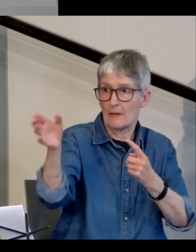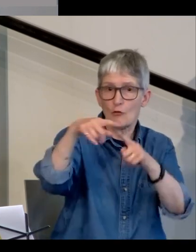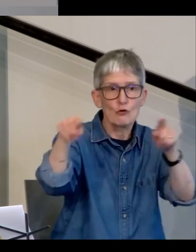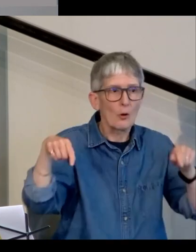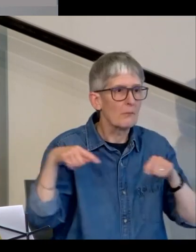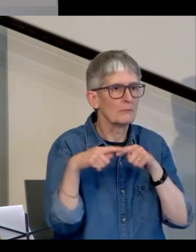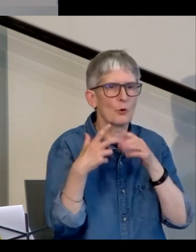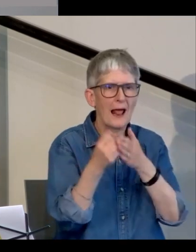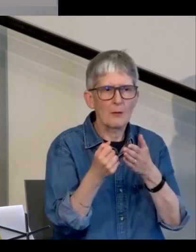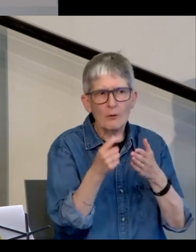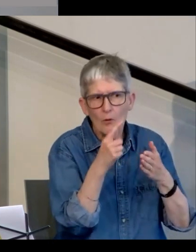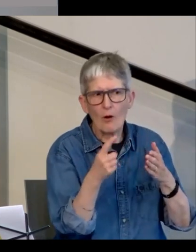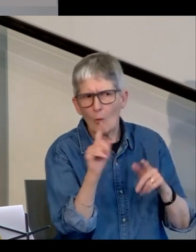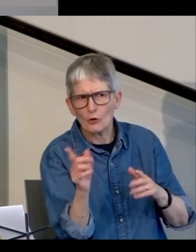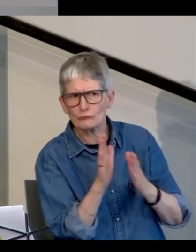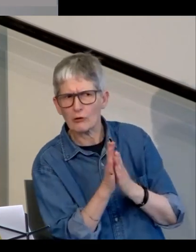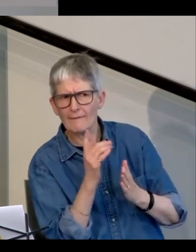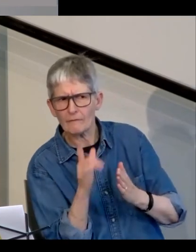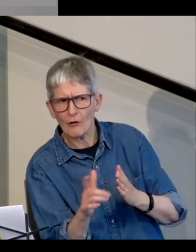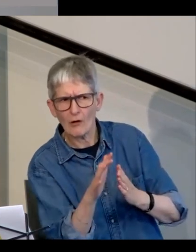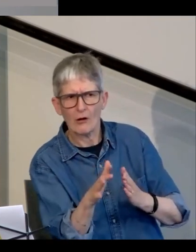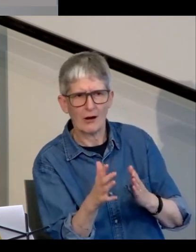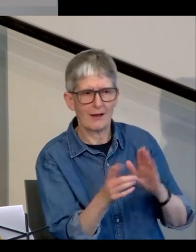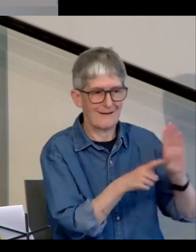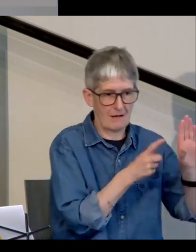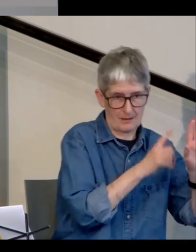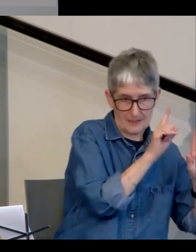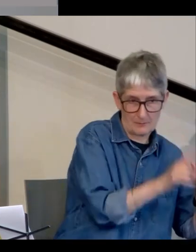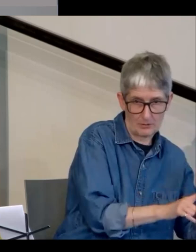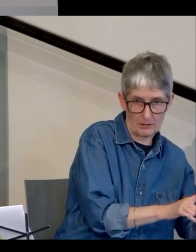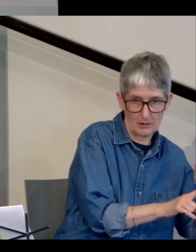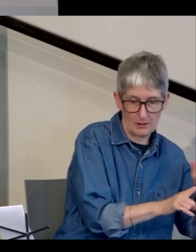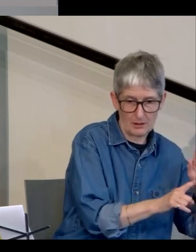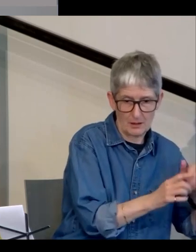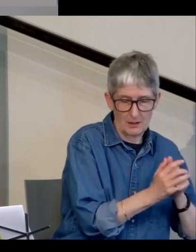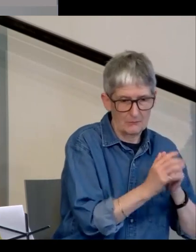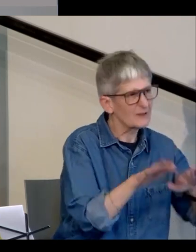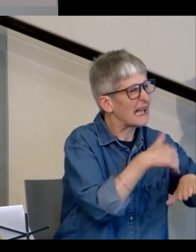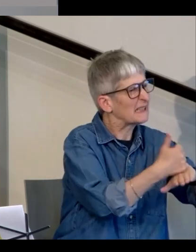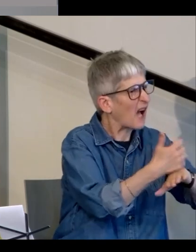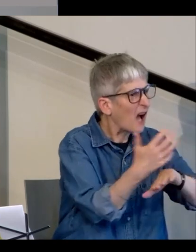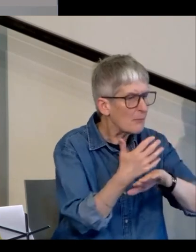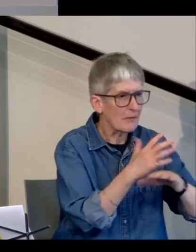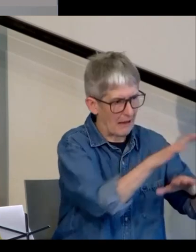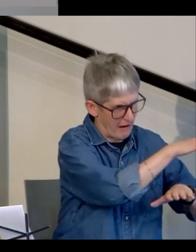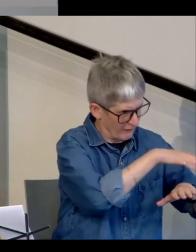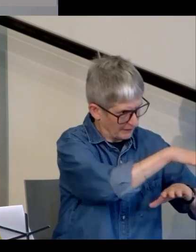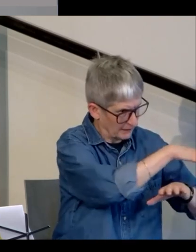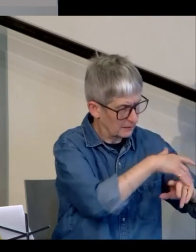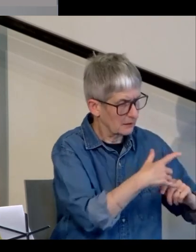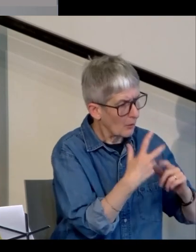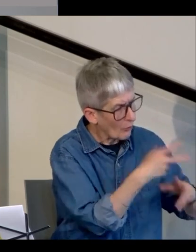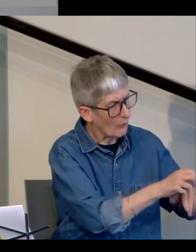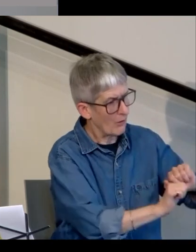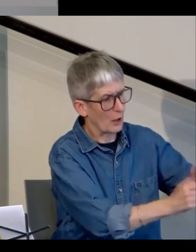will help you pray. For instance, the young people are looking to work to set up an area which will be looking